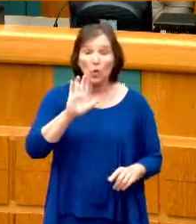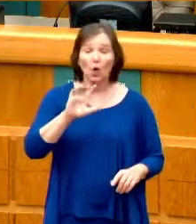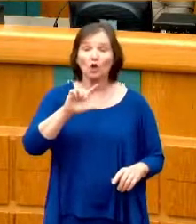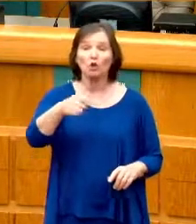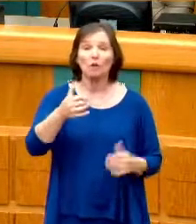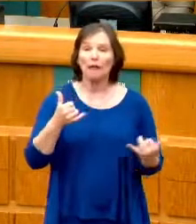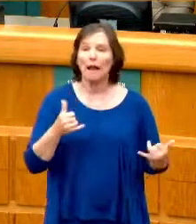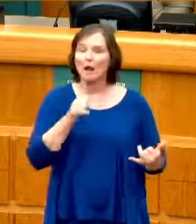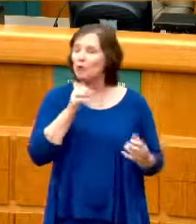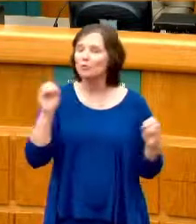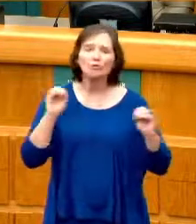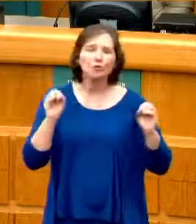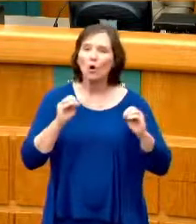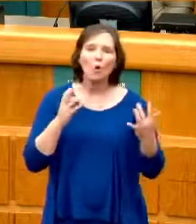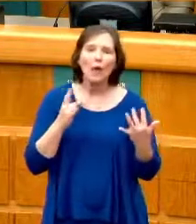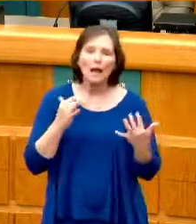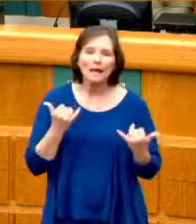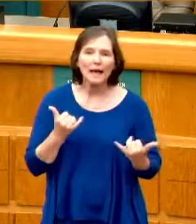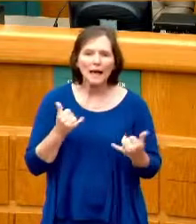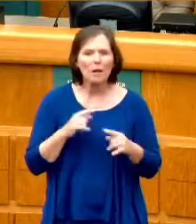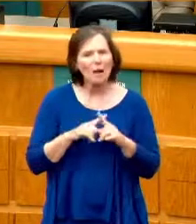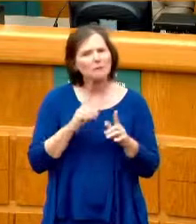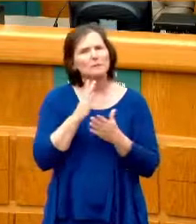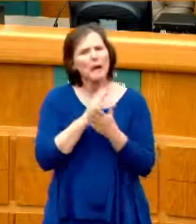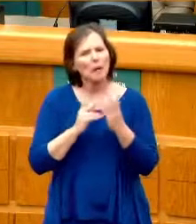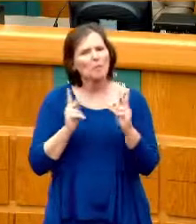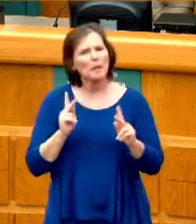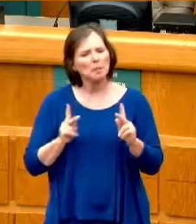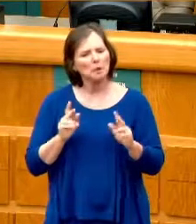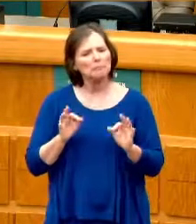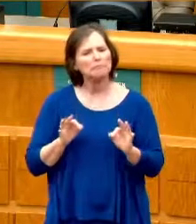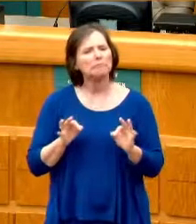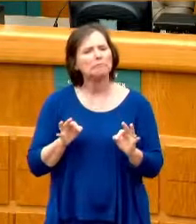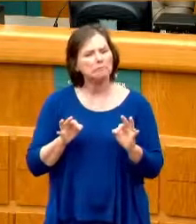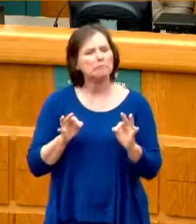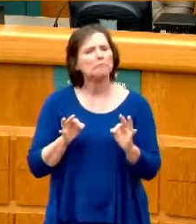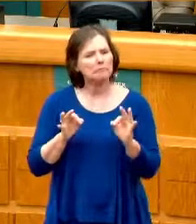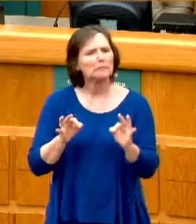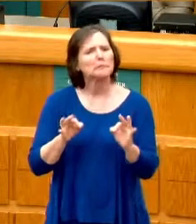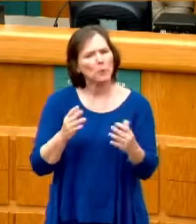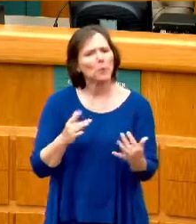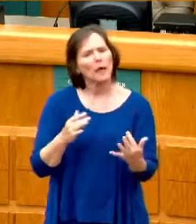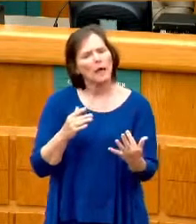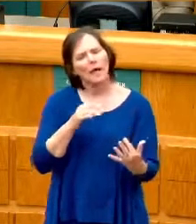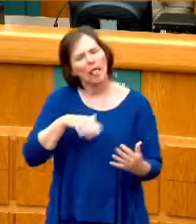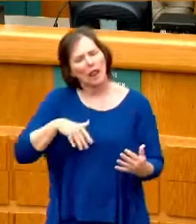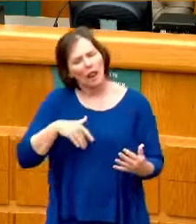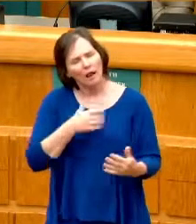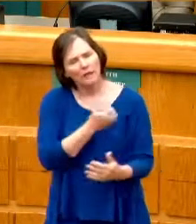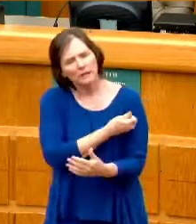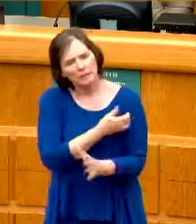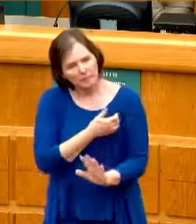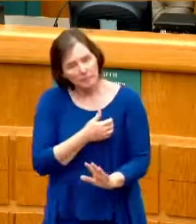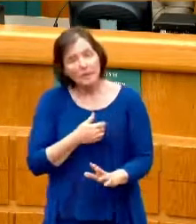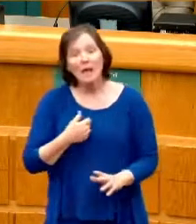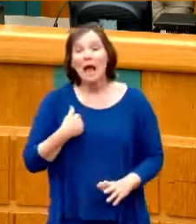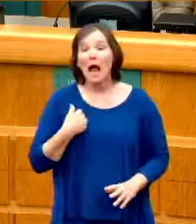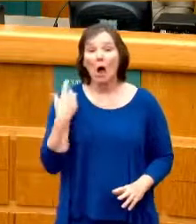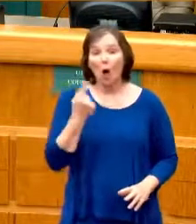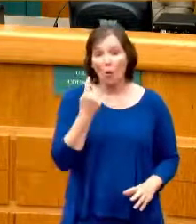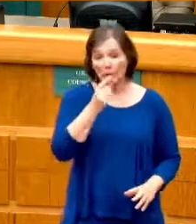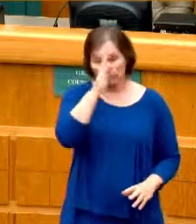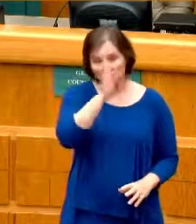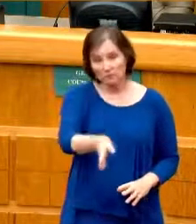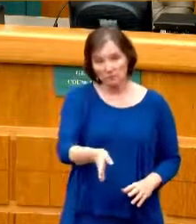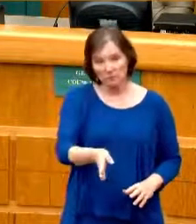to wait. But some of you are choosing to wait. And I want to tell you that I always try to shoot straight, that I'm a